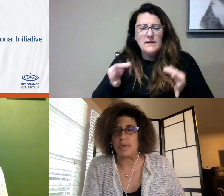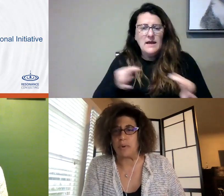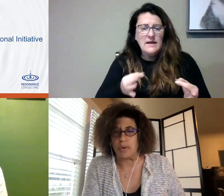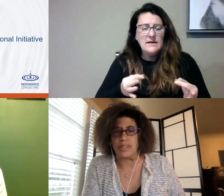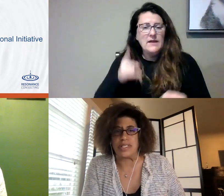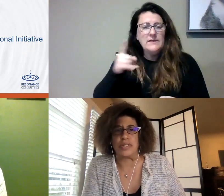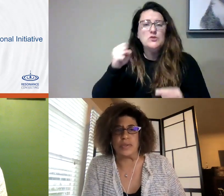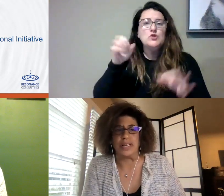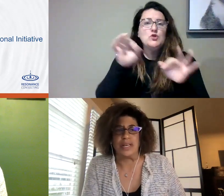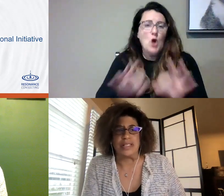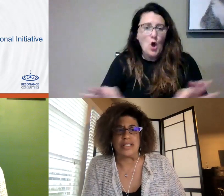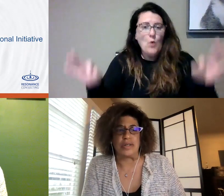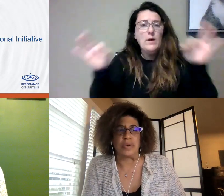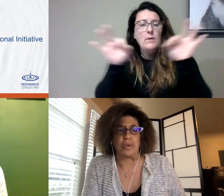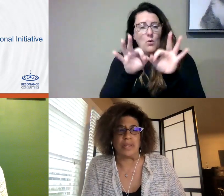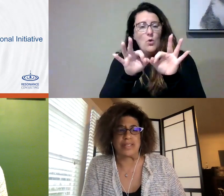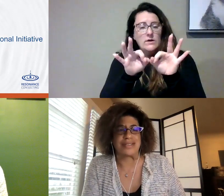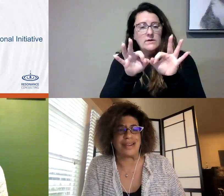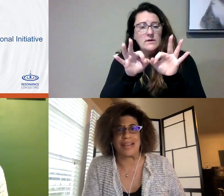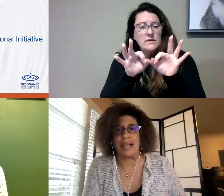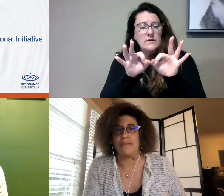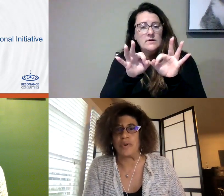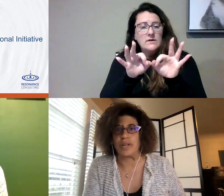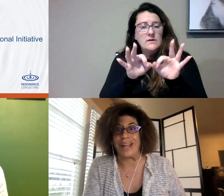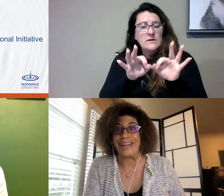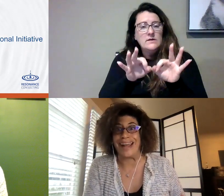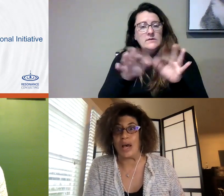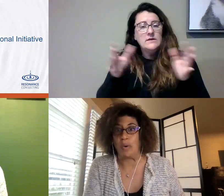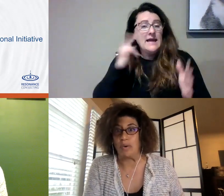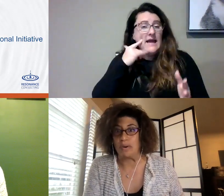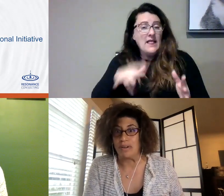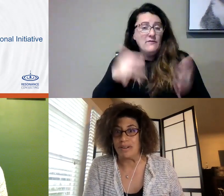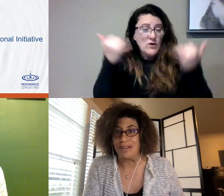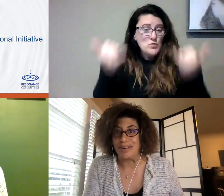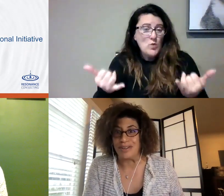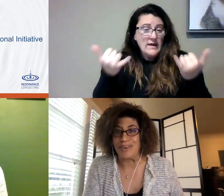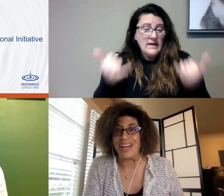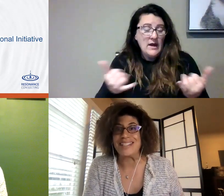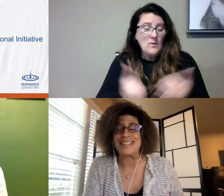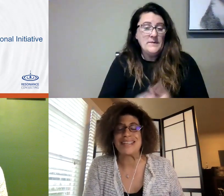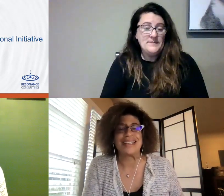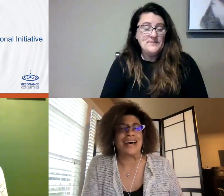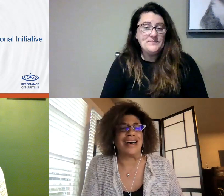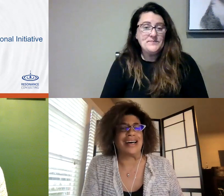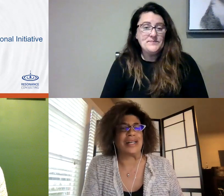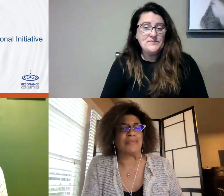so important to the state of California right now, right?